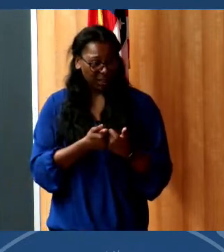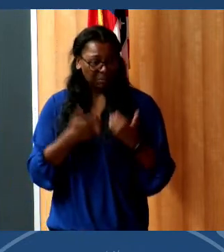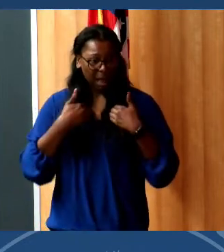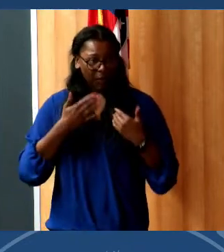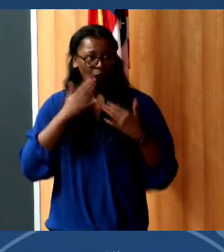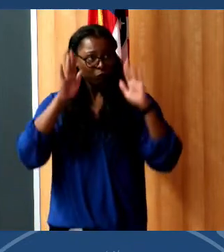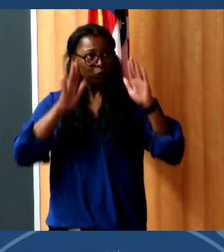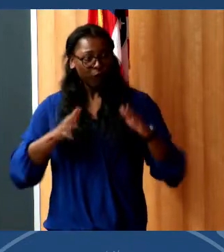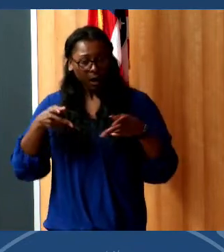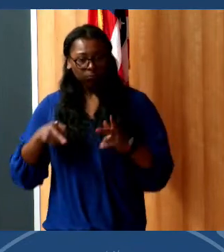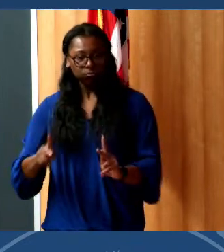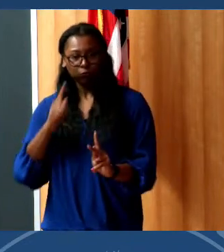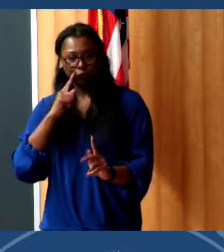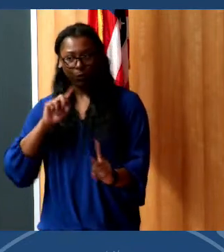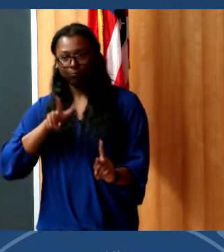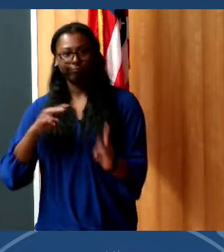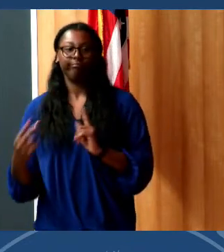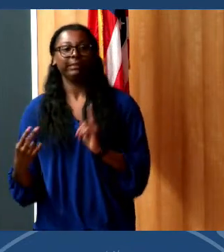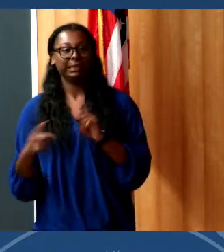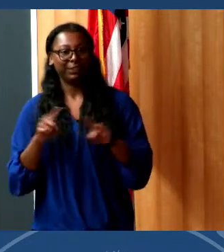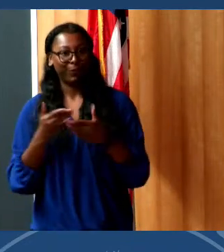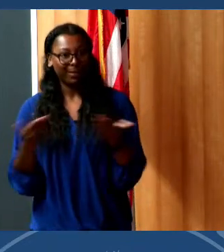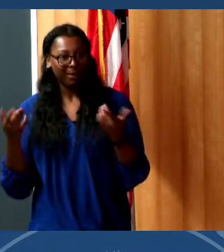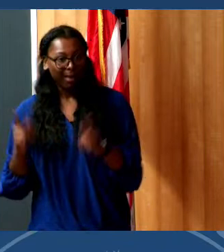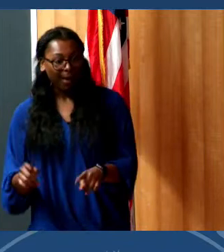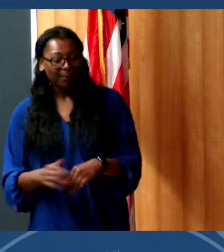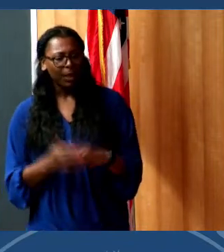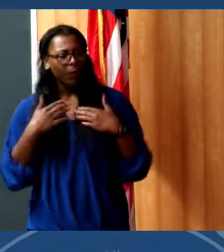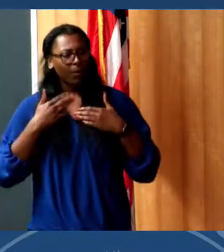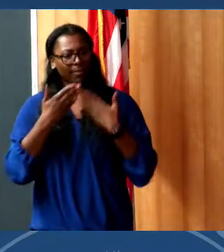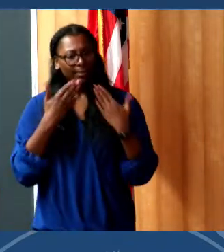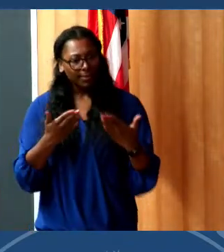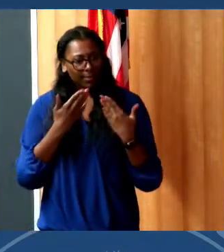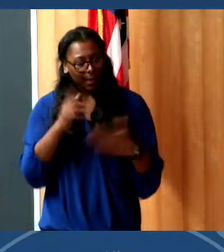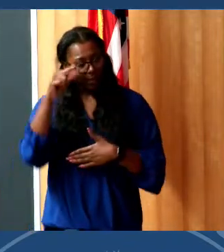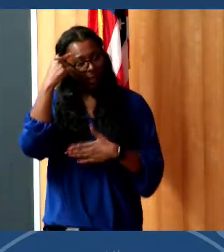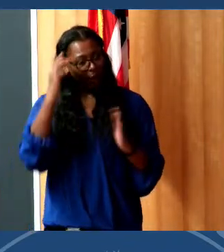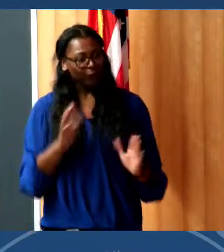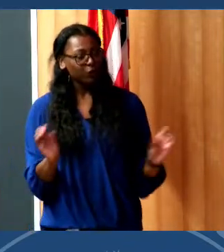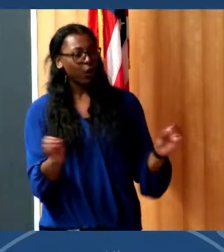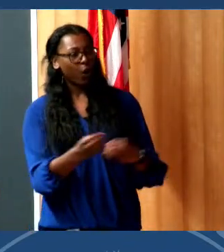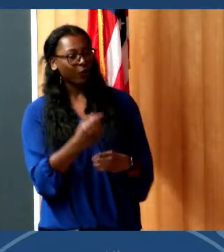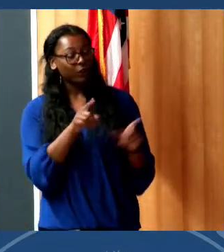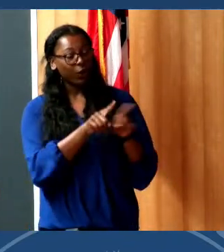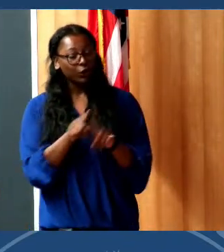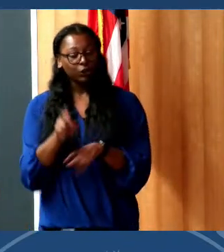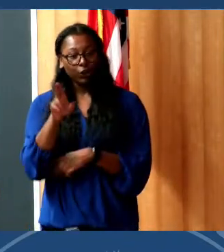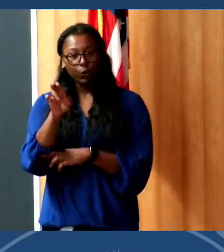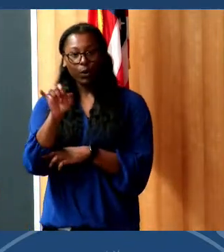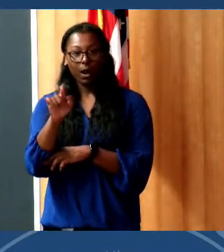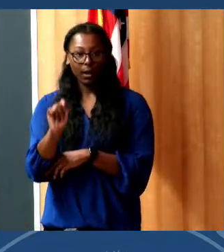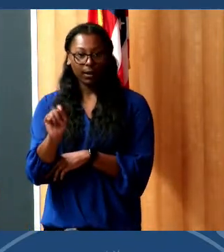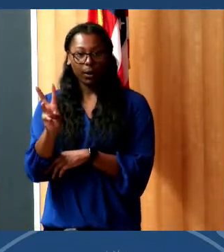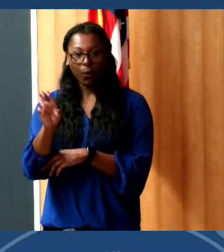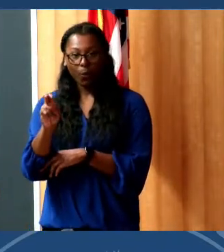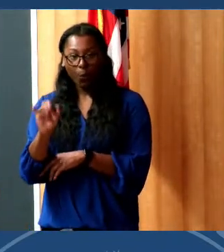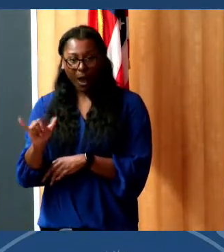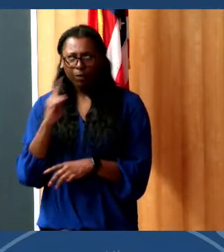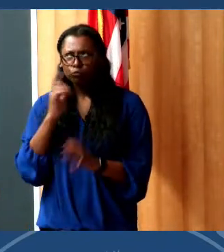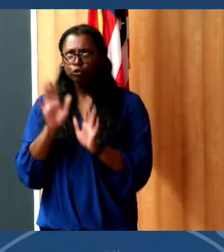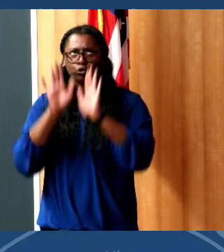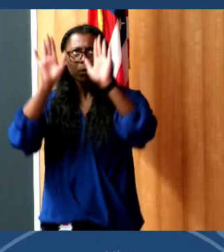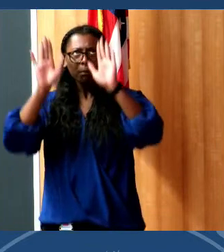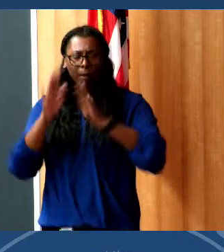I'd like to express my heartfelt gratitude to Governor John Carney's office and United Way for their unwavering support and belief in